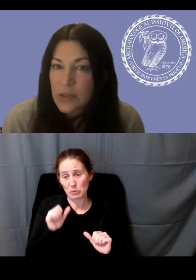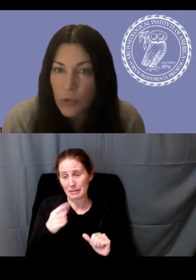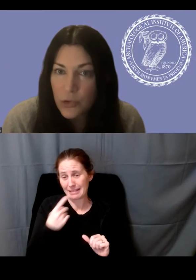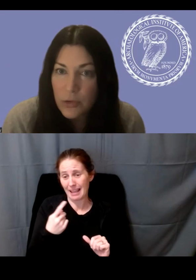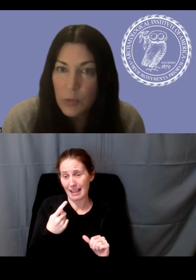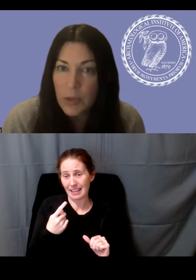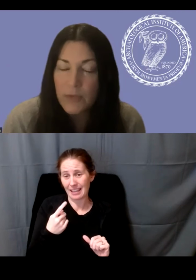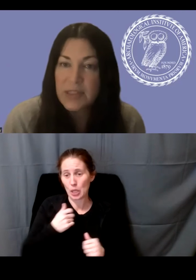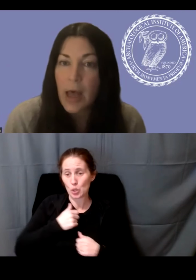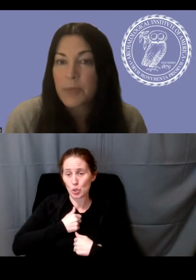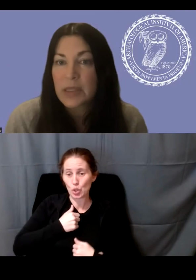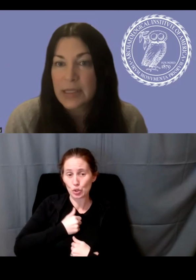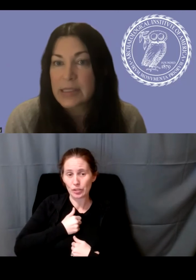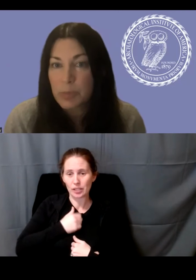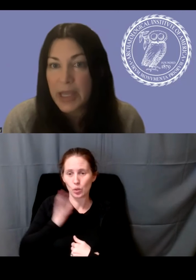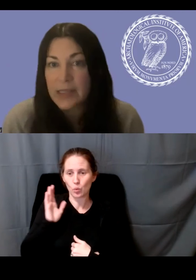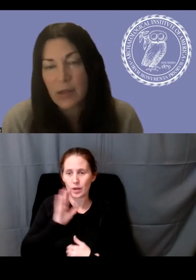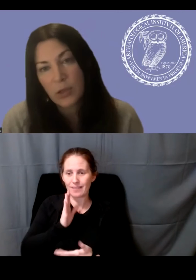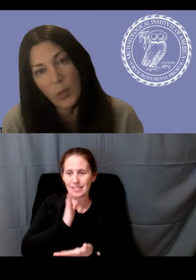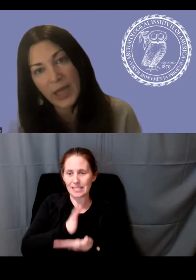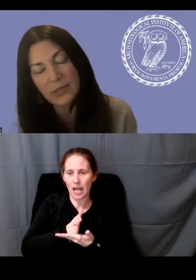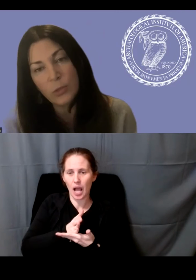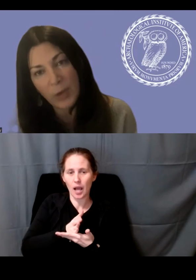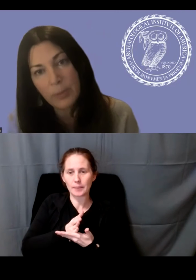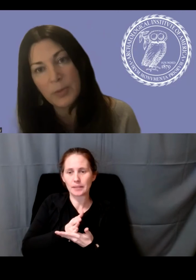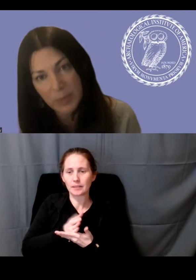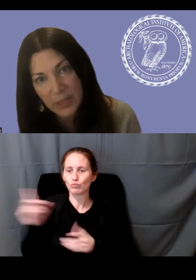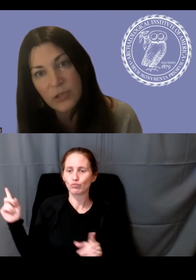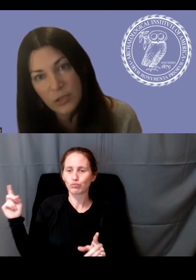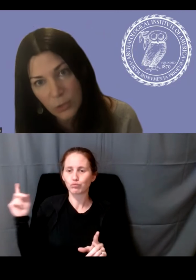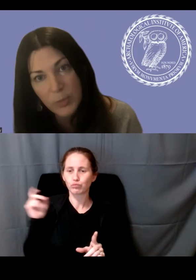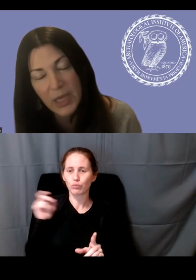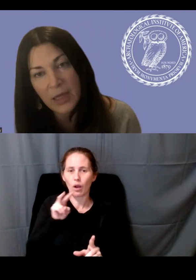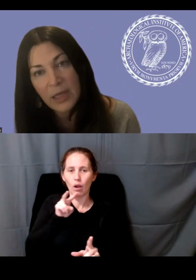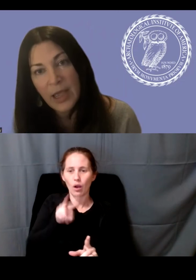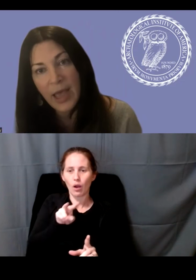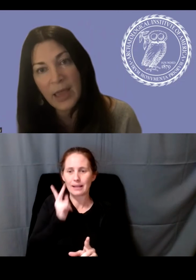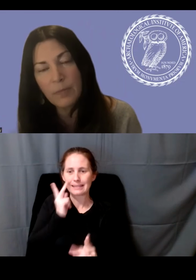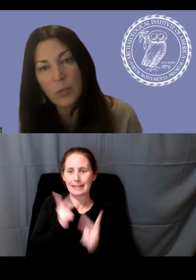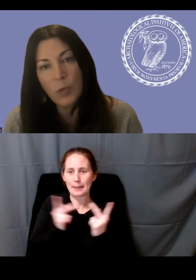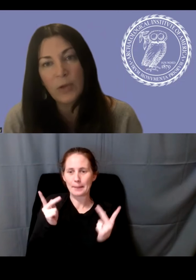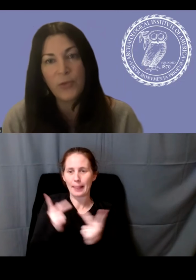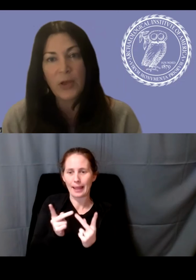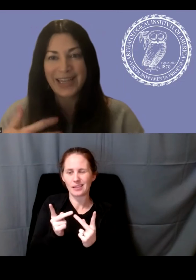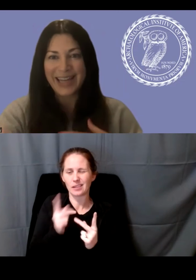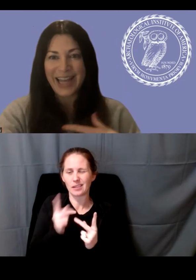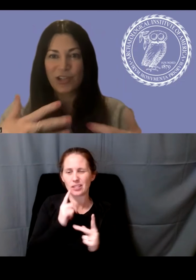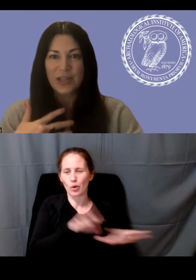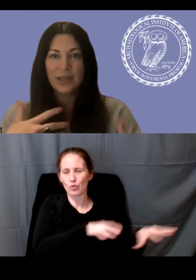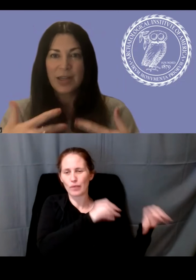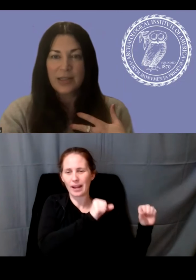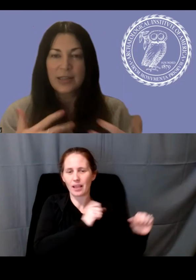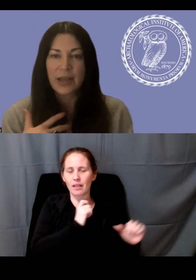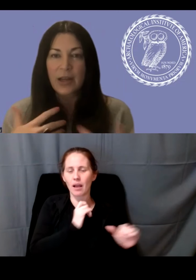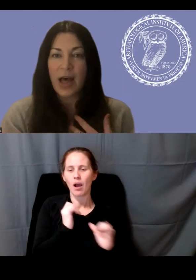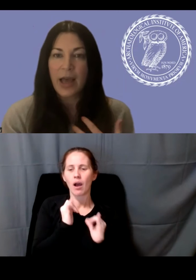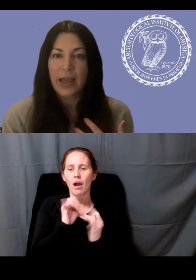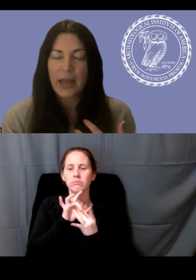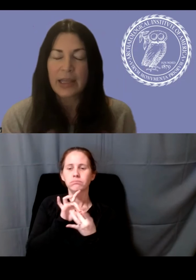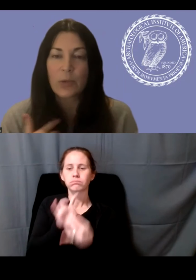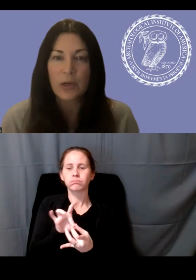mercenary soldiers would have stopped at this place on their way to rape and pillage in Nubia and would have felt a connection to